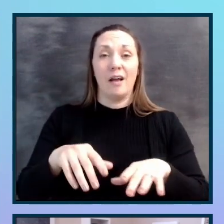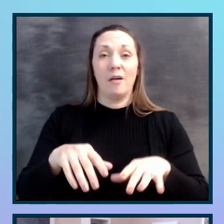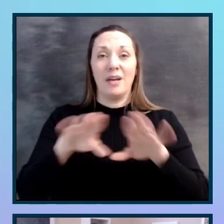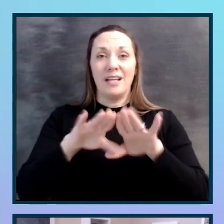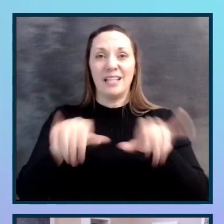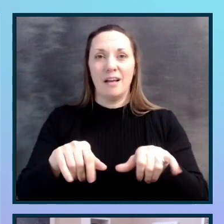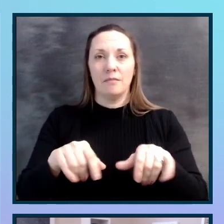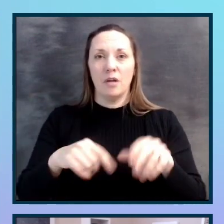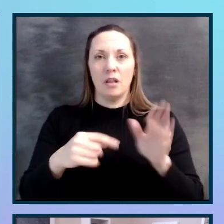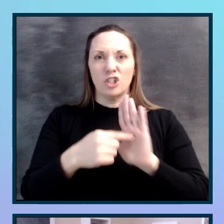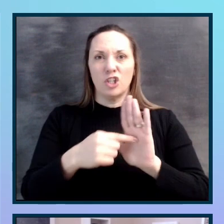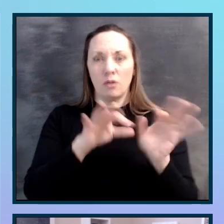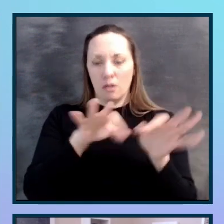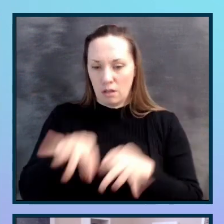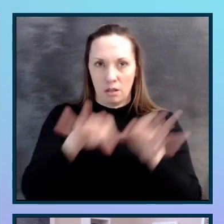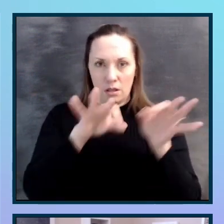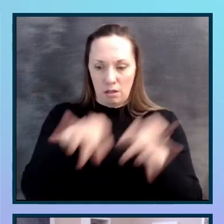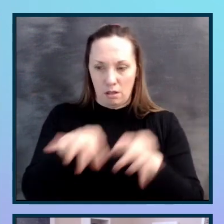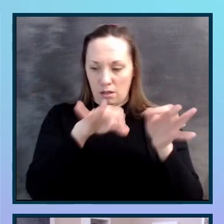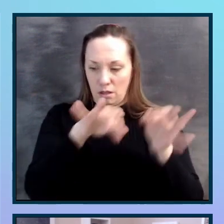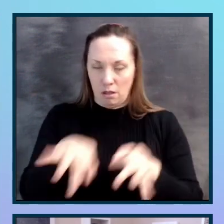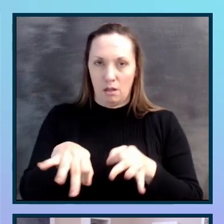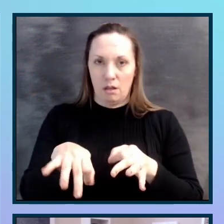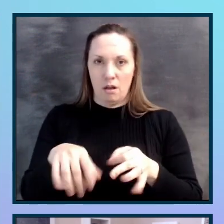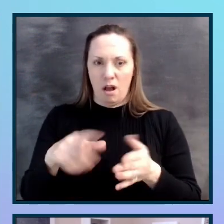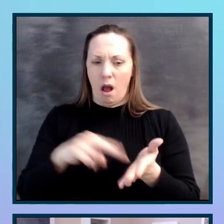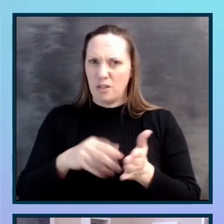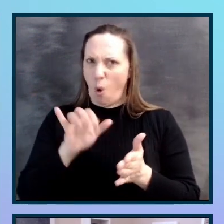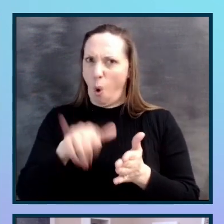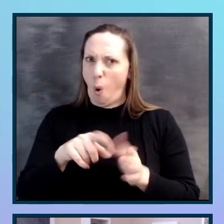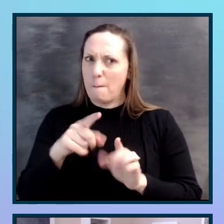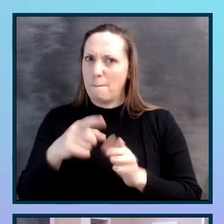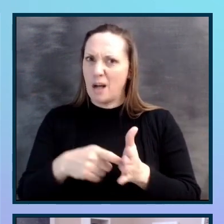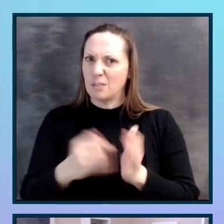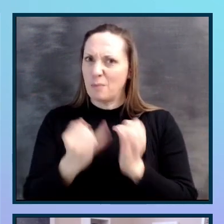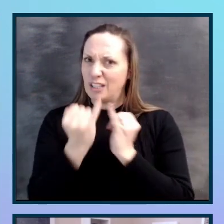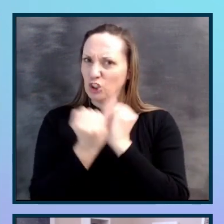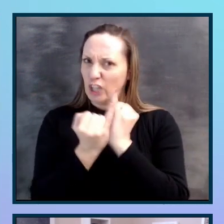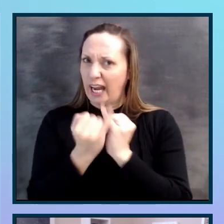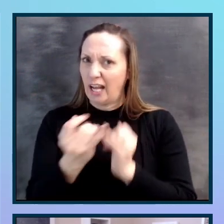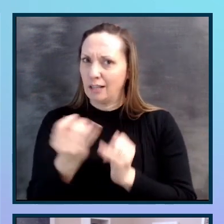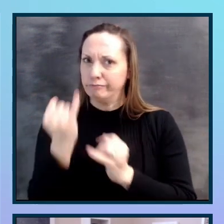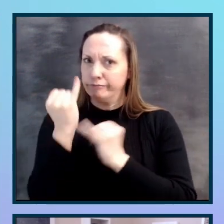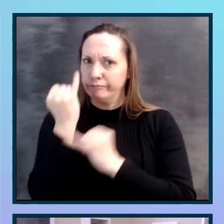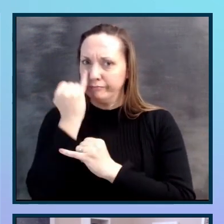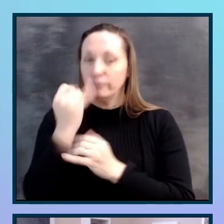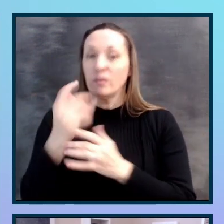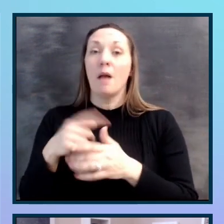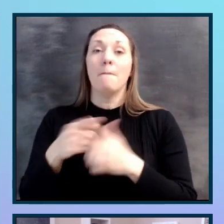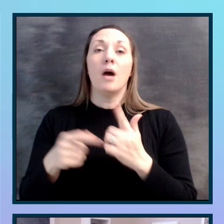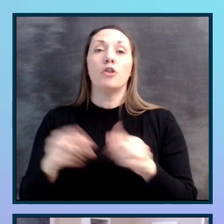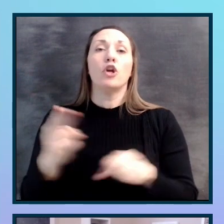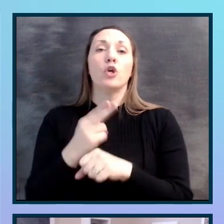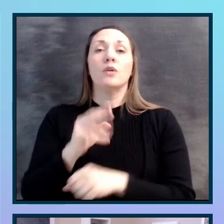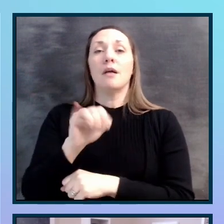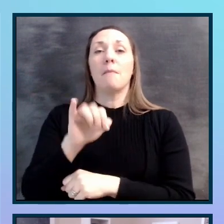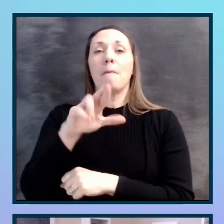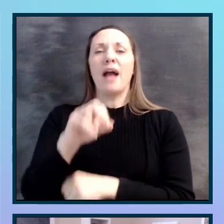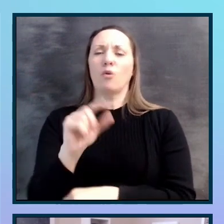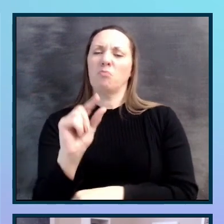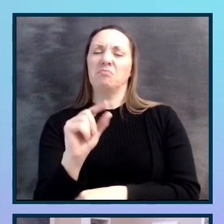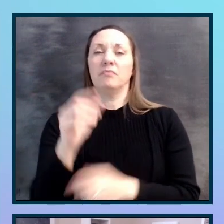down at something off screen and therefore must have been cheating. Use of micro-expressions